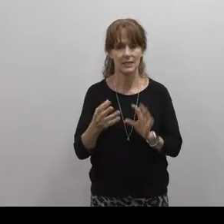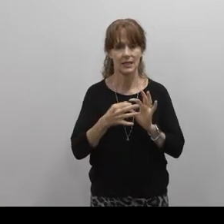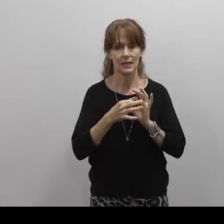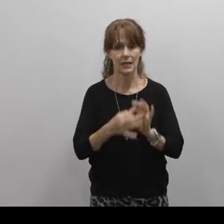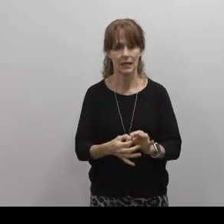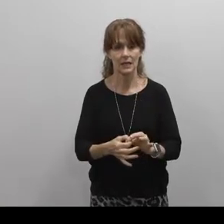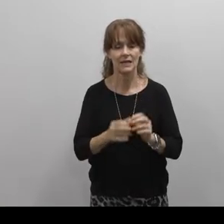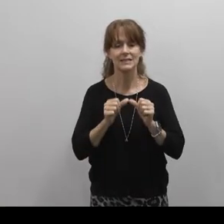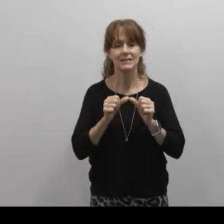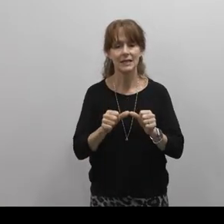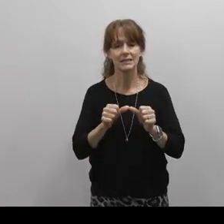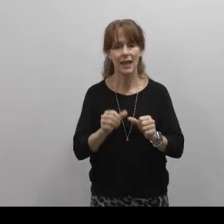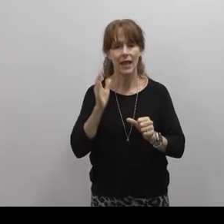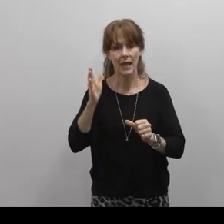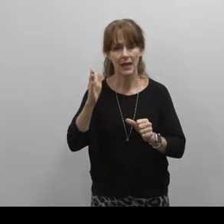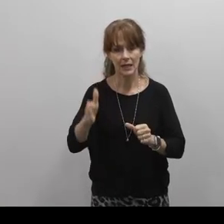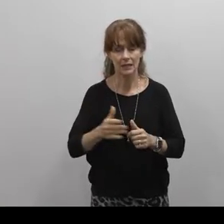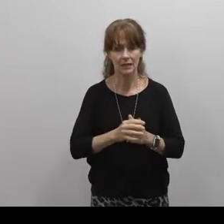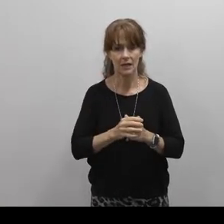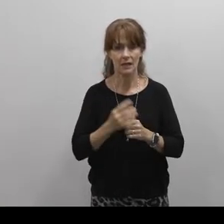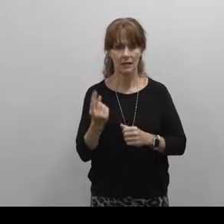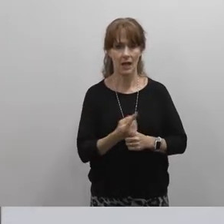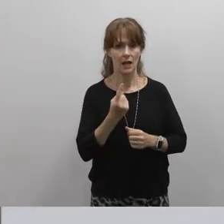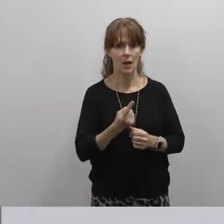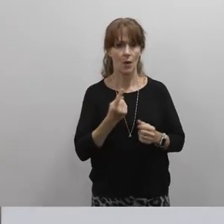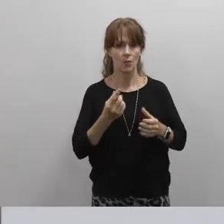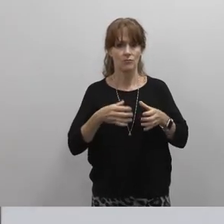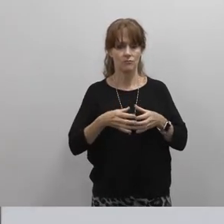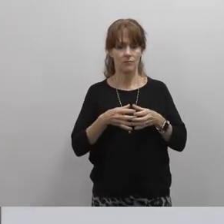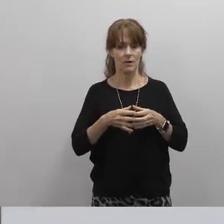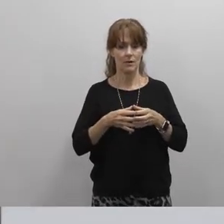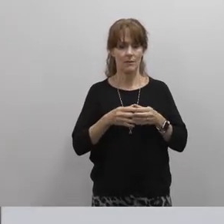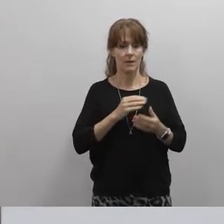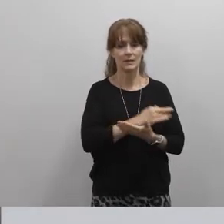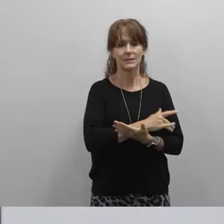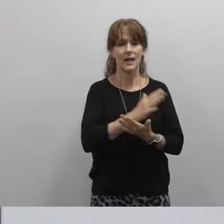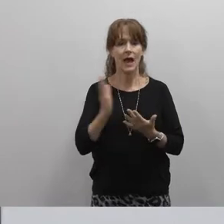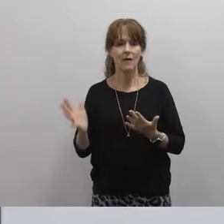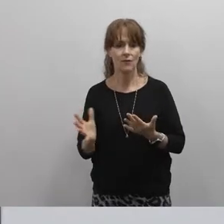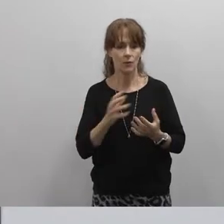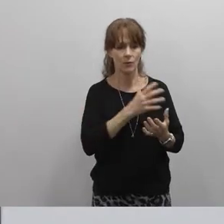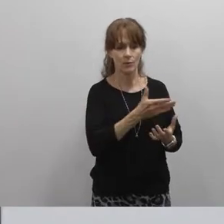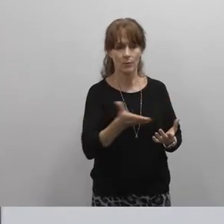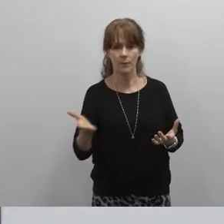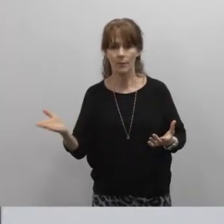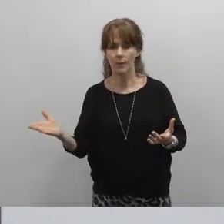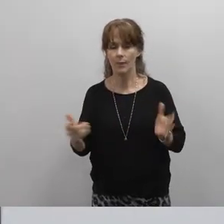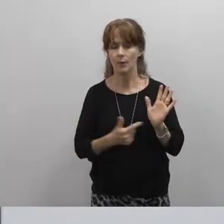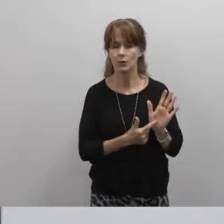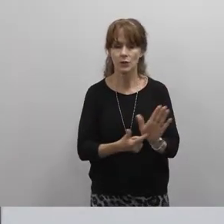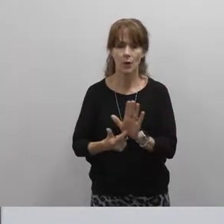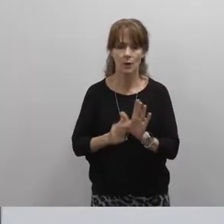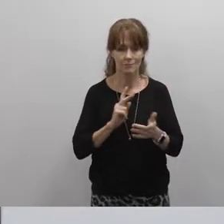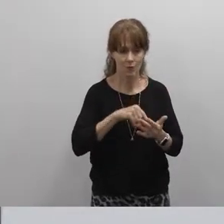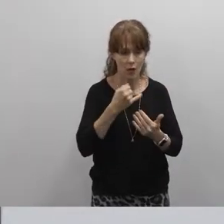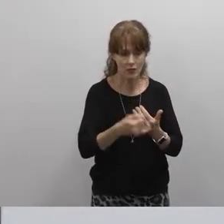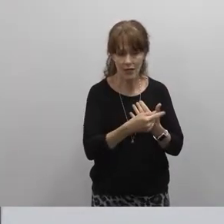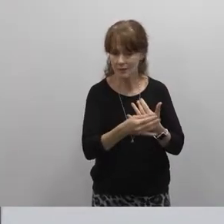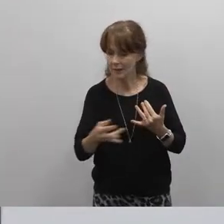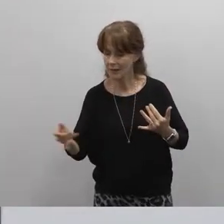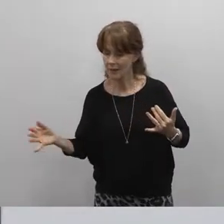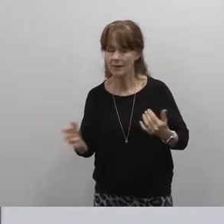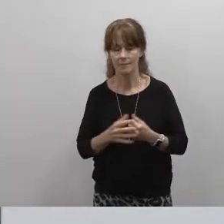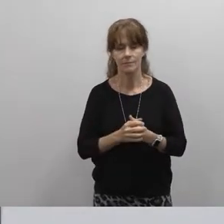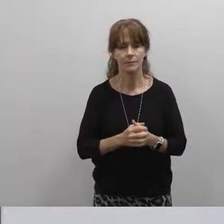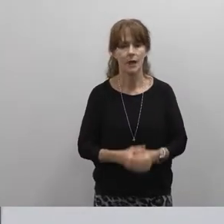to sustainability, not just in this standalone bucket, rather across several one of the buckets that we're presenting today. There's going to be quite a